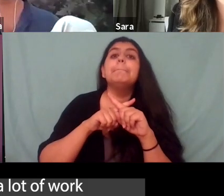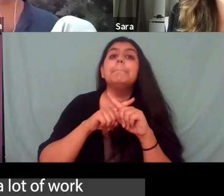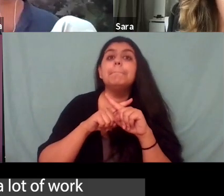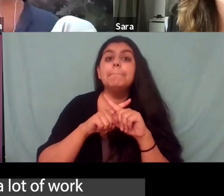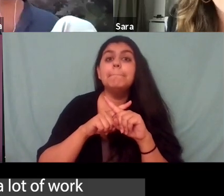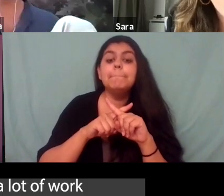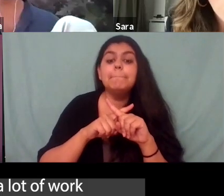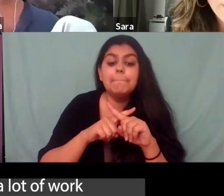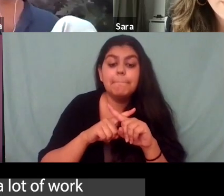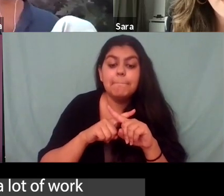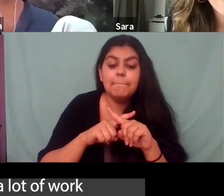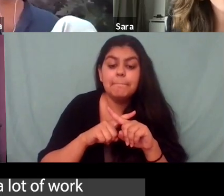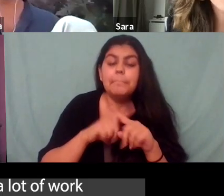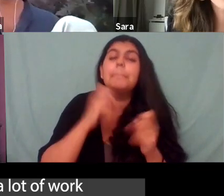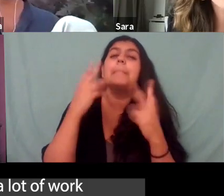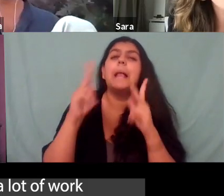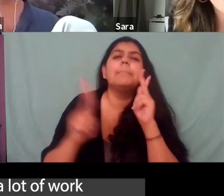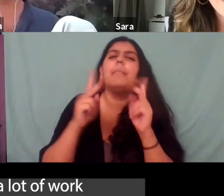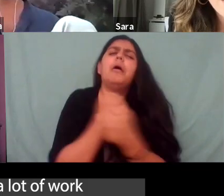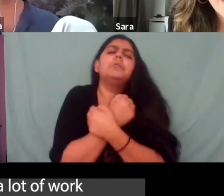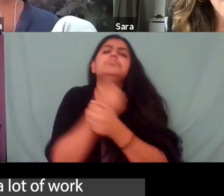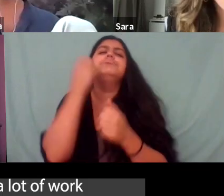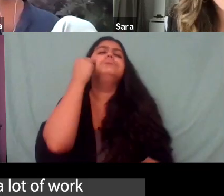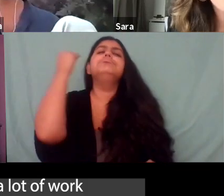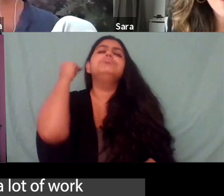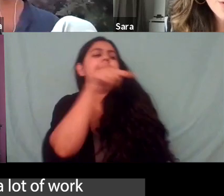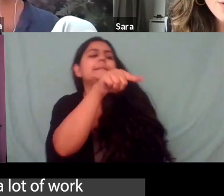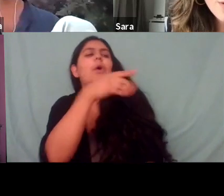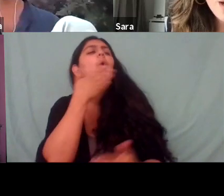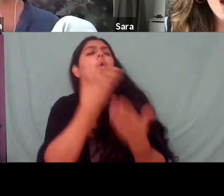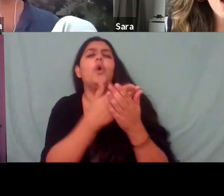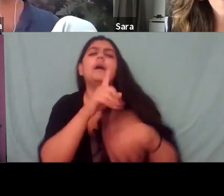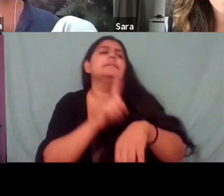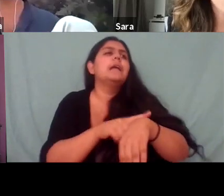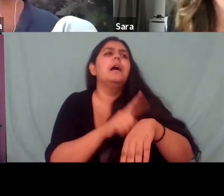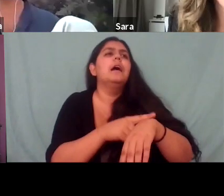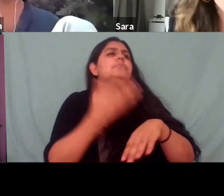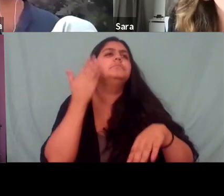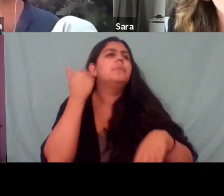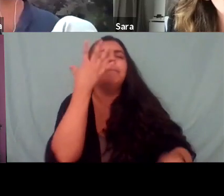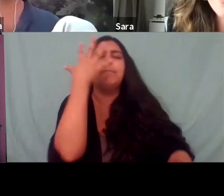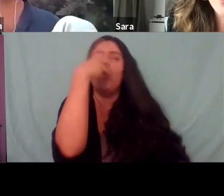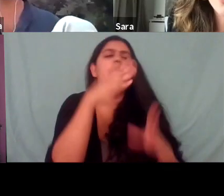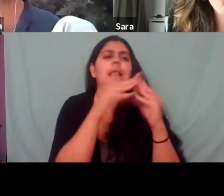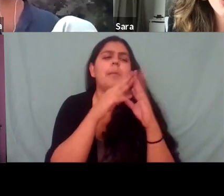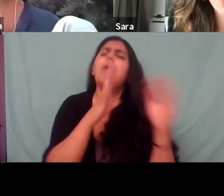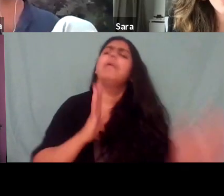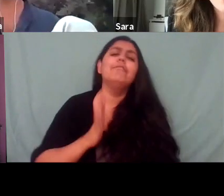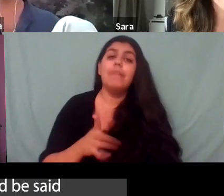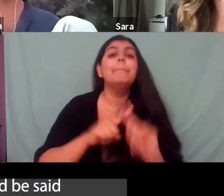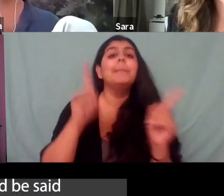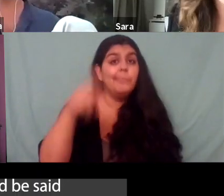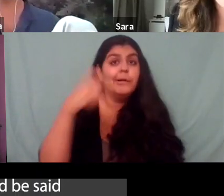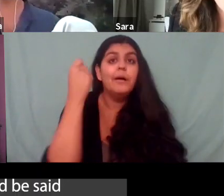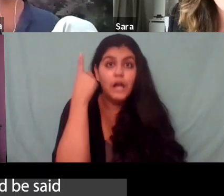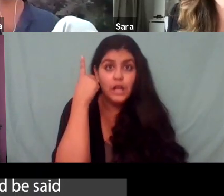that there was a lot of work that used to get done, and many figures, although were indeed controversial,